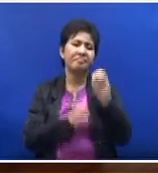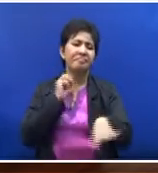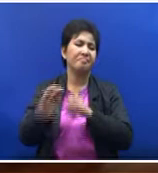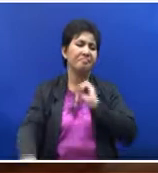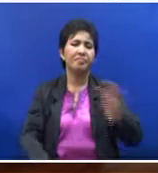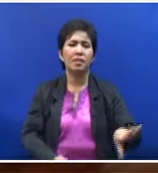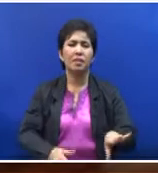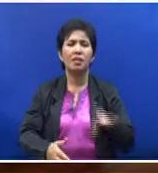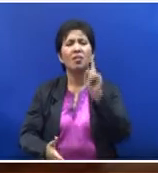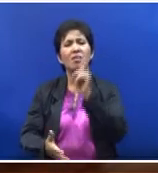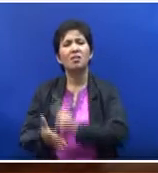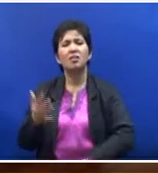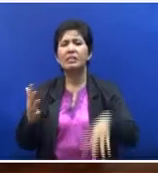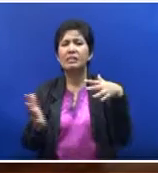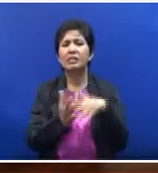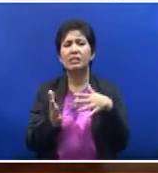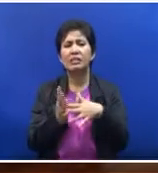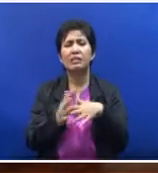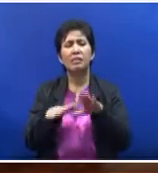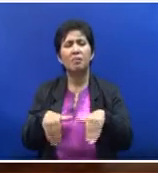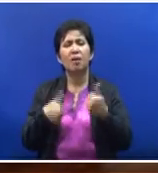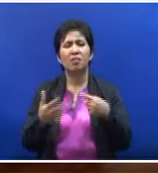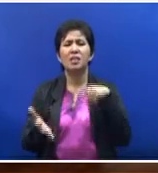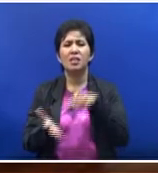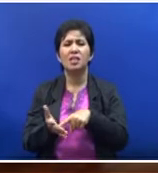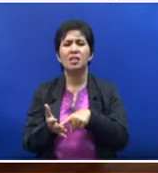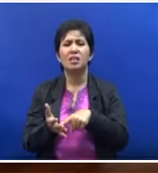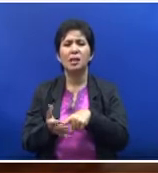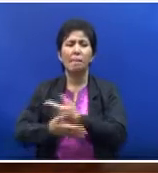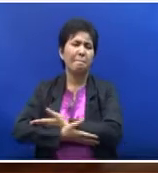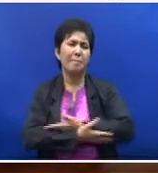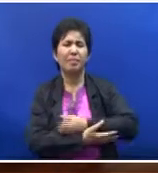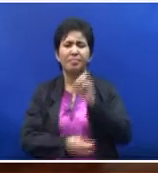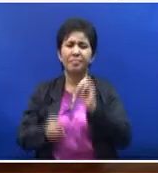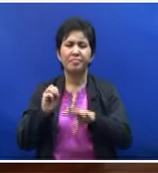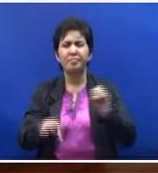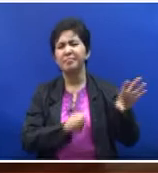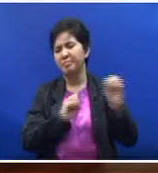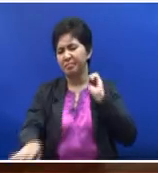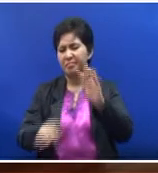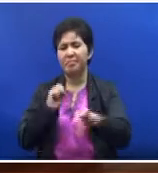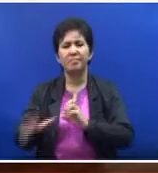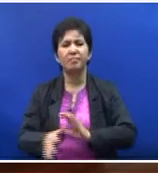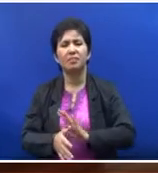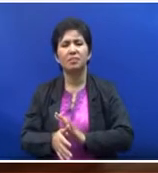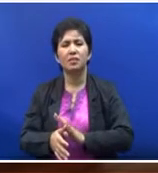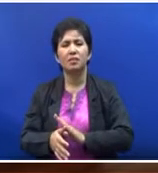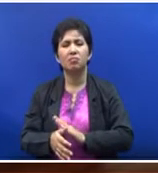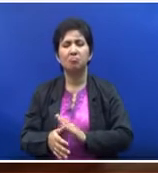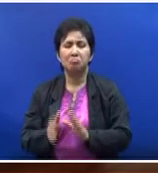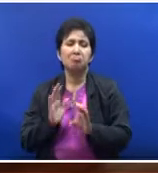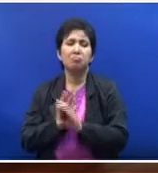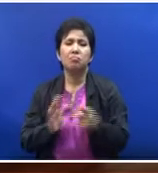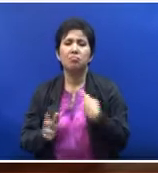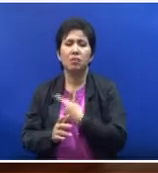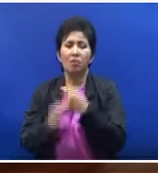so a researcher want to study about this case, about the baby dumping case. Okay, let's